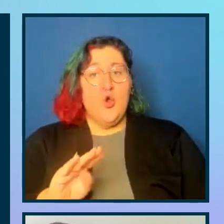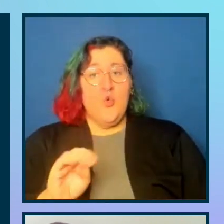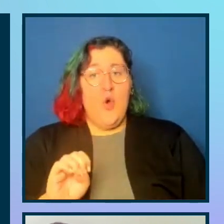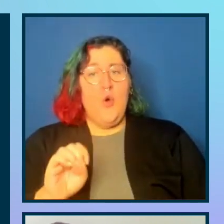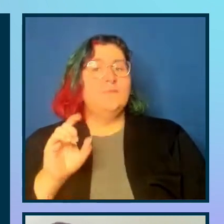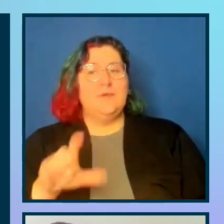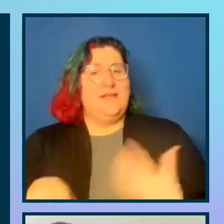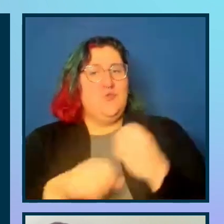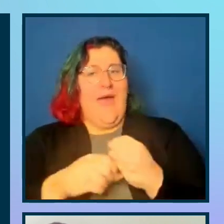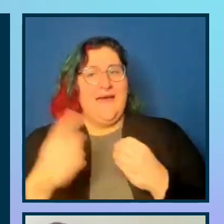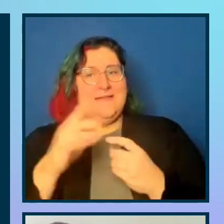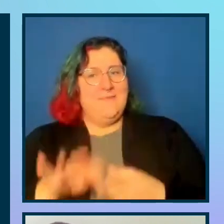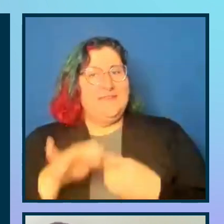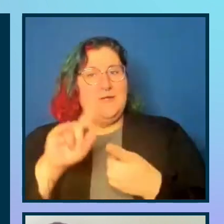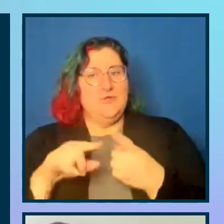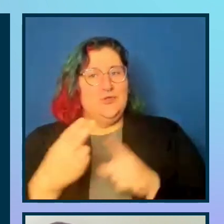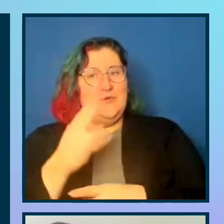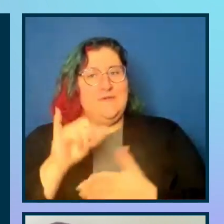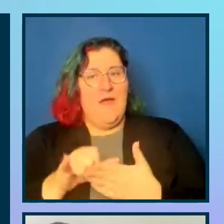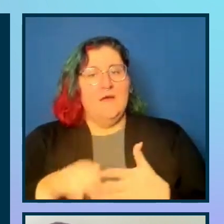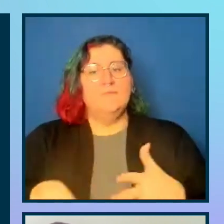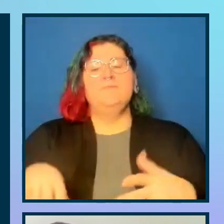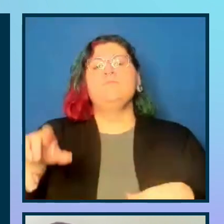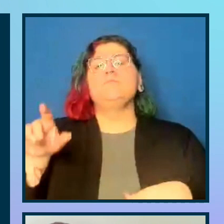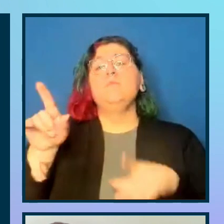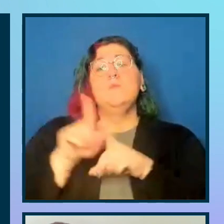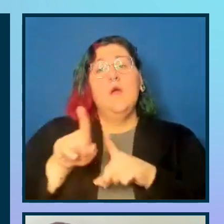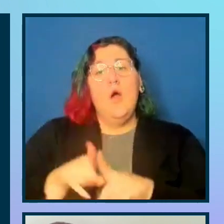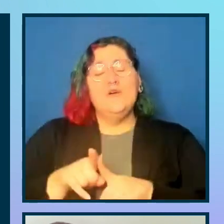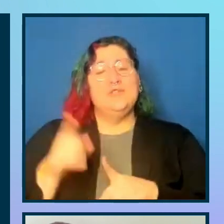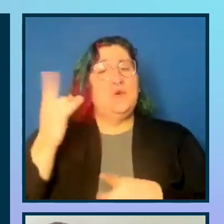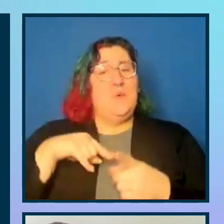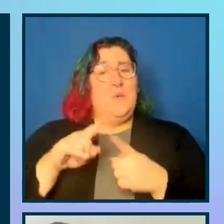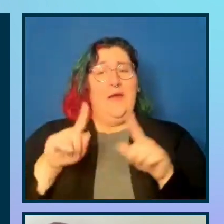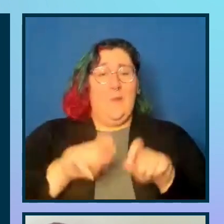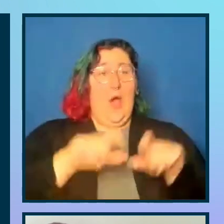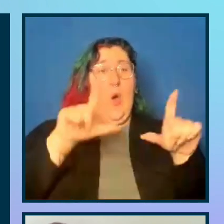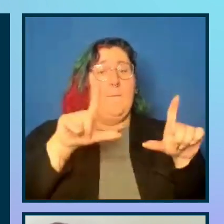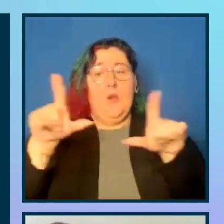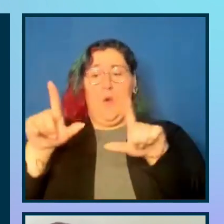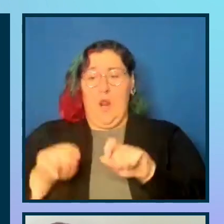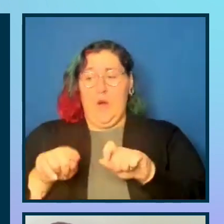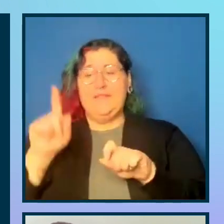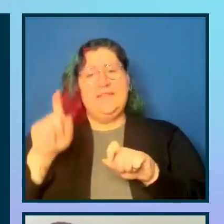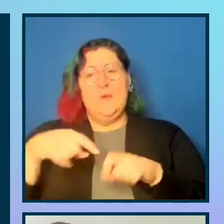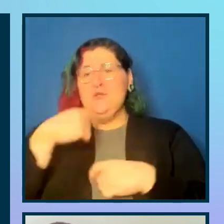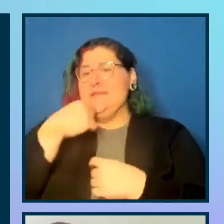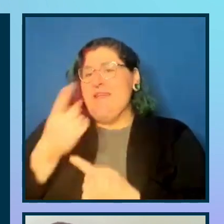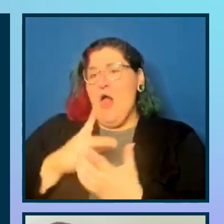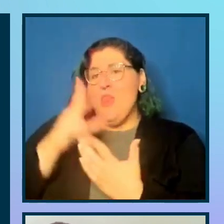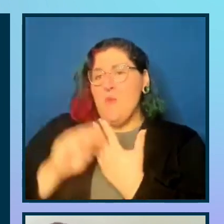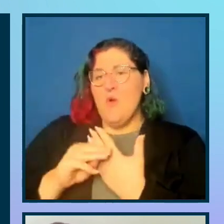be focusable. This means that when we open or close a dropdown, it must tell the screen reader which content got shown or hidden. Likewise,